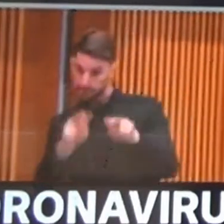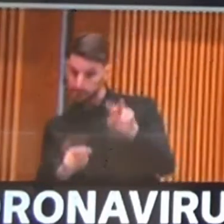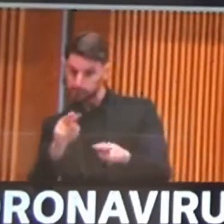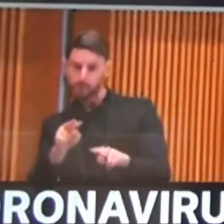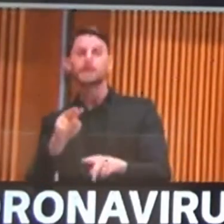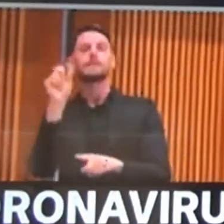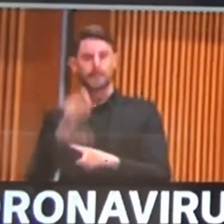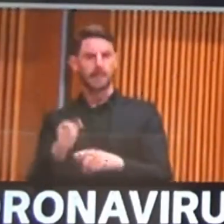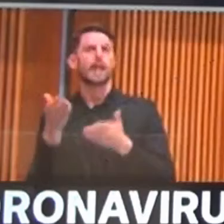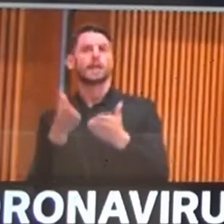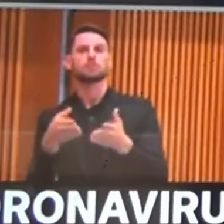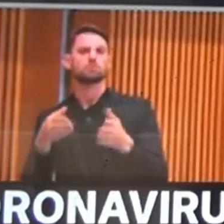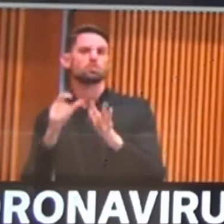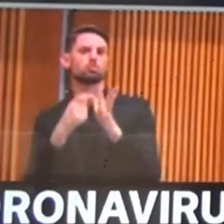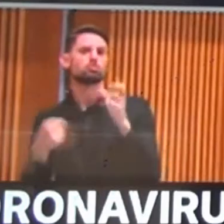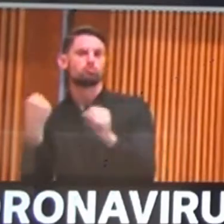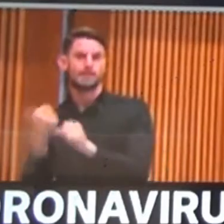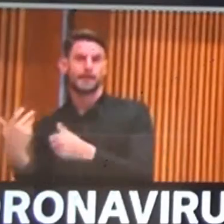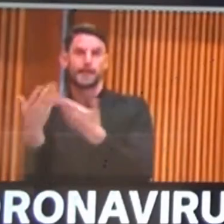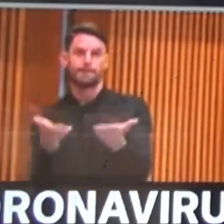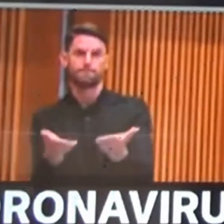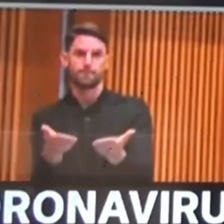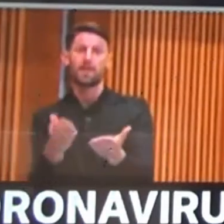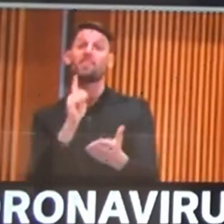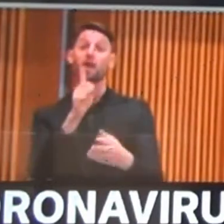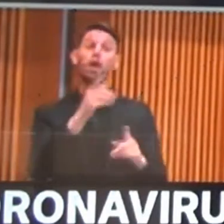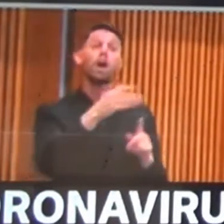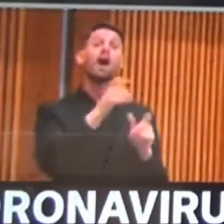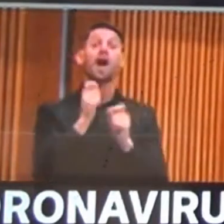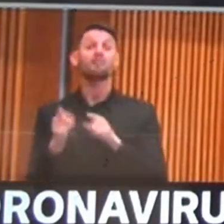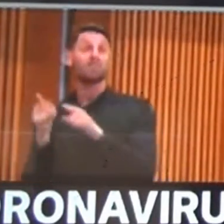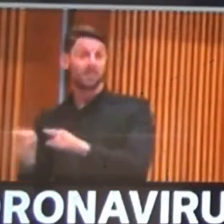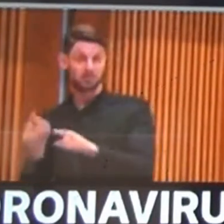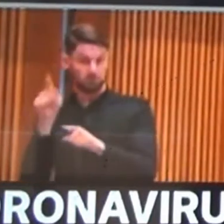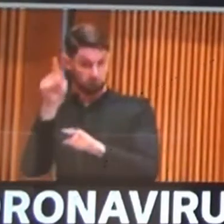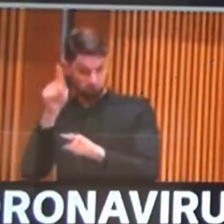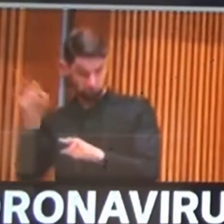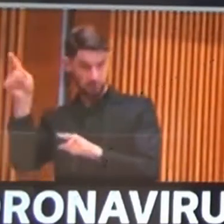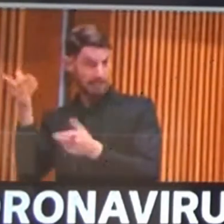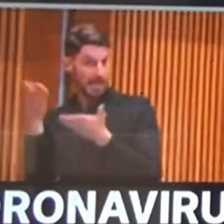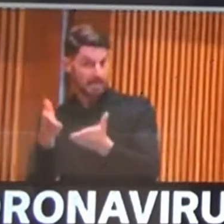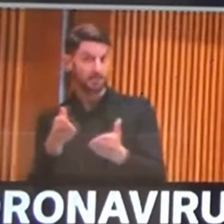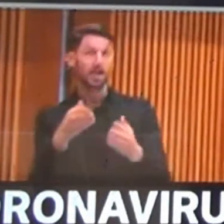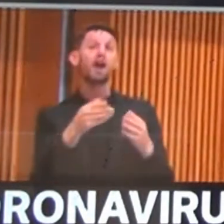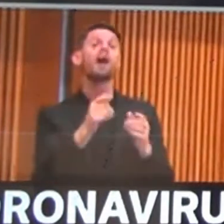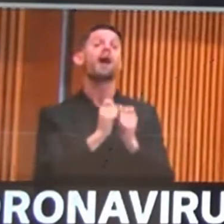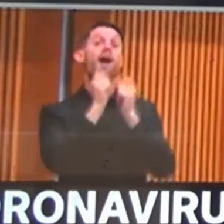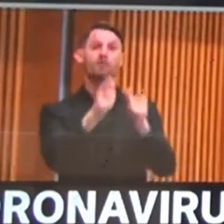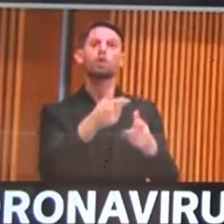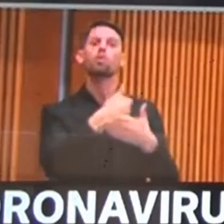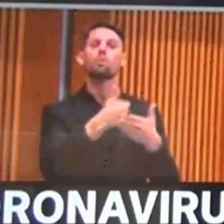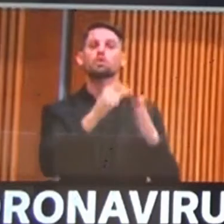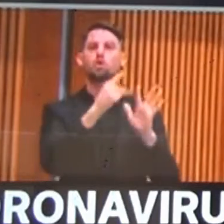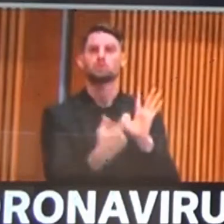person's regular general practitioner can follow up with further prescriptions as their condition is managed. Also, using